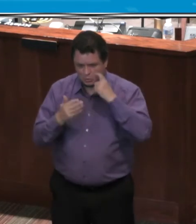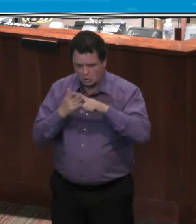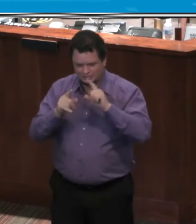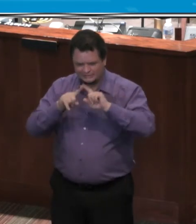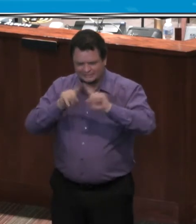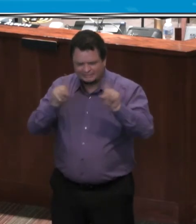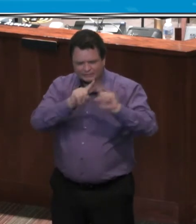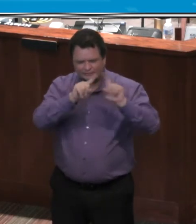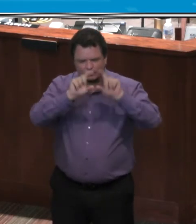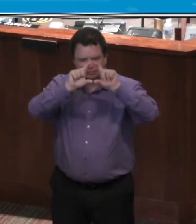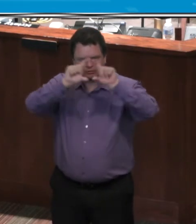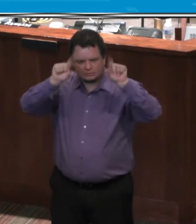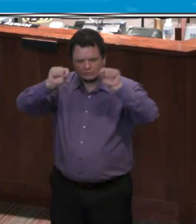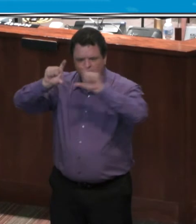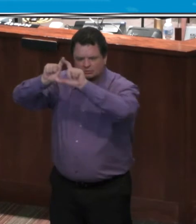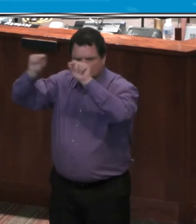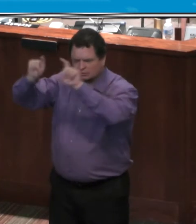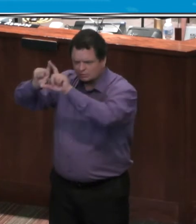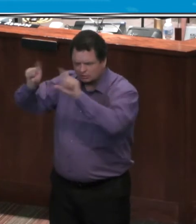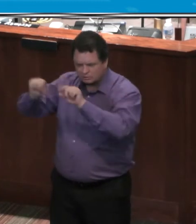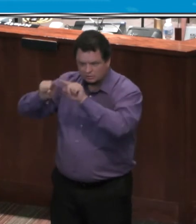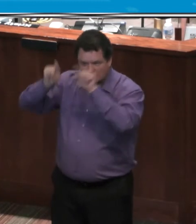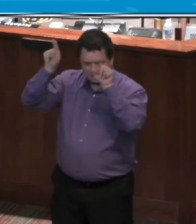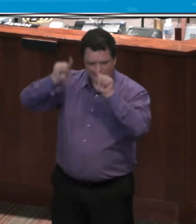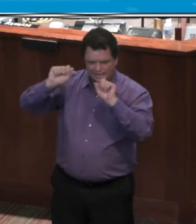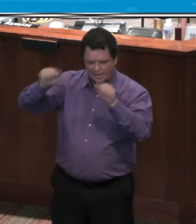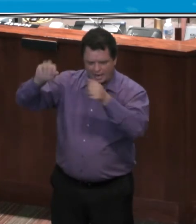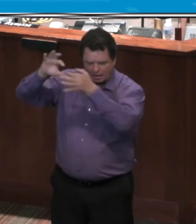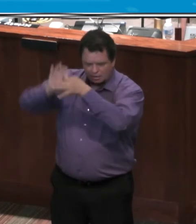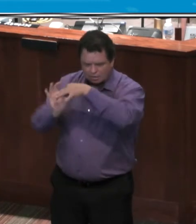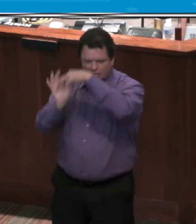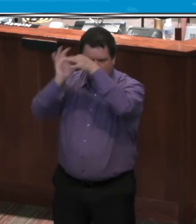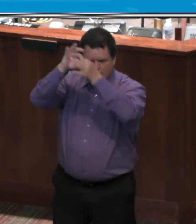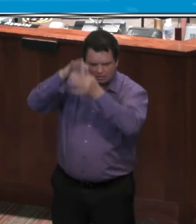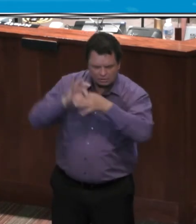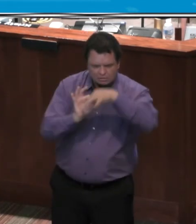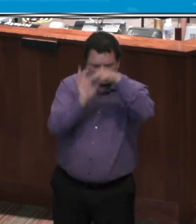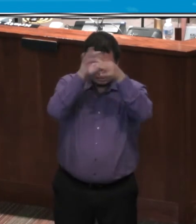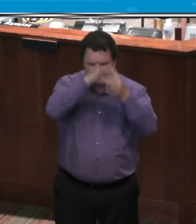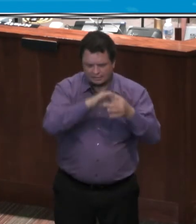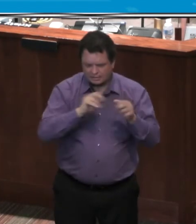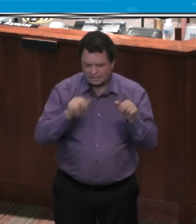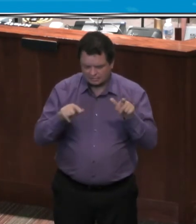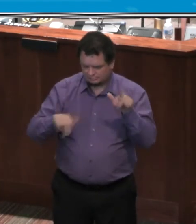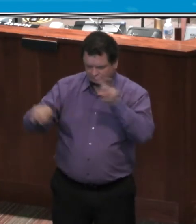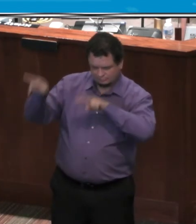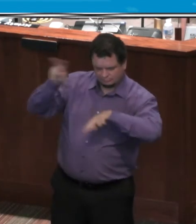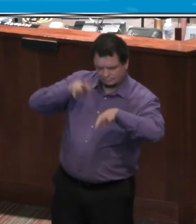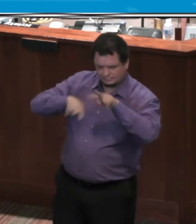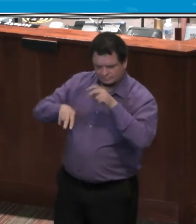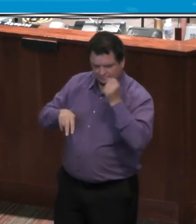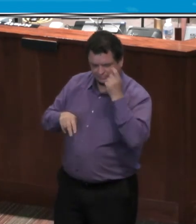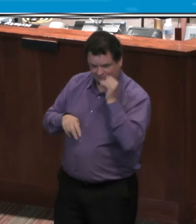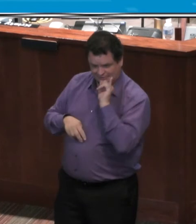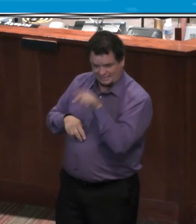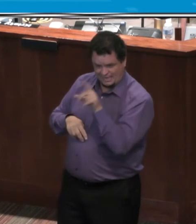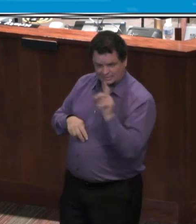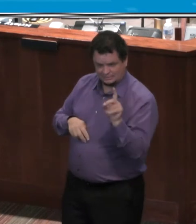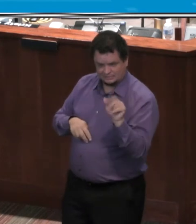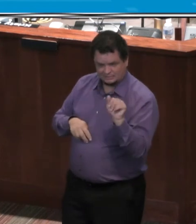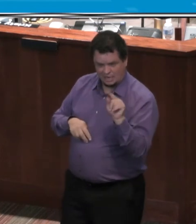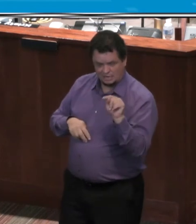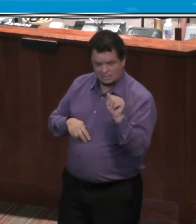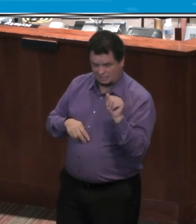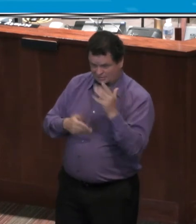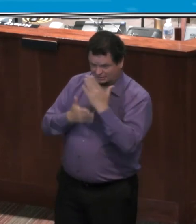we respond to questions, because we fully understand this is very hard data, very difficult to navigate and understand. So we're taking the questions that we